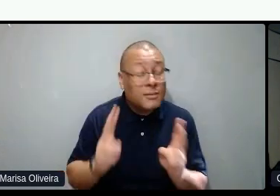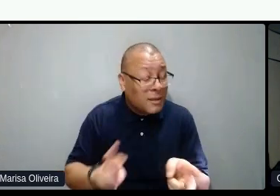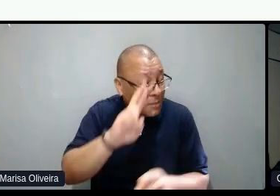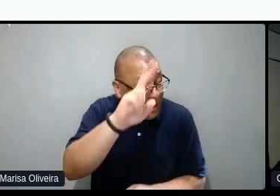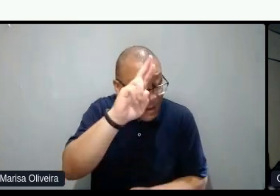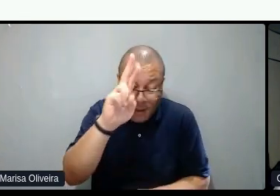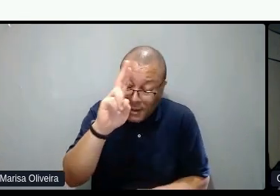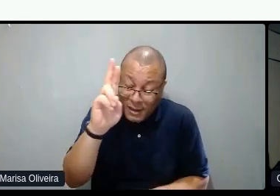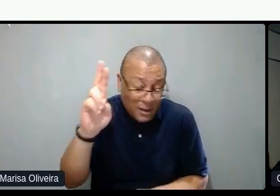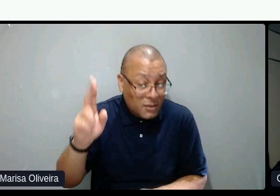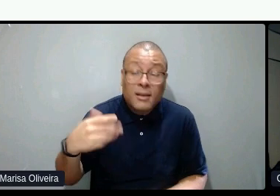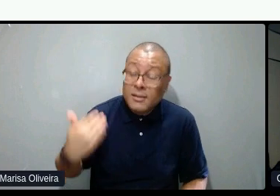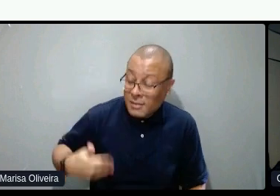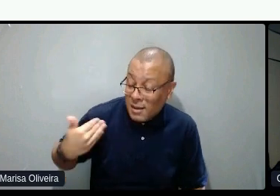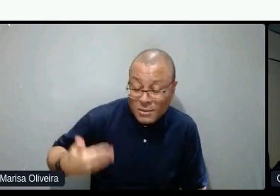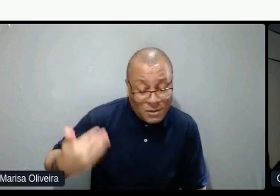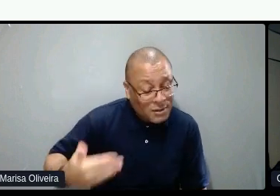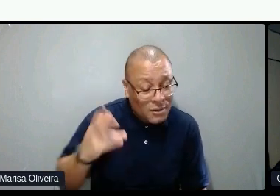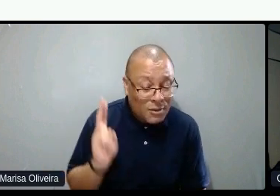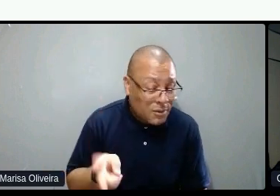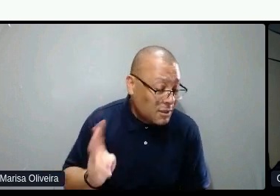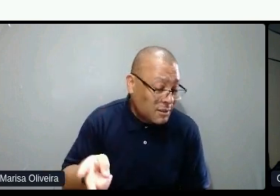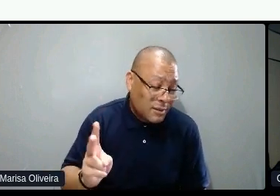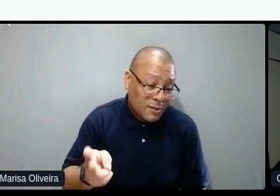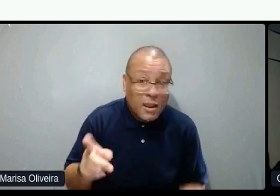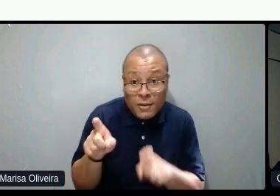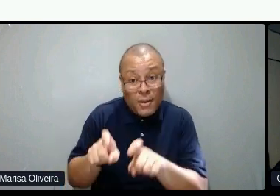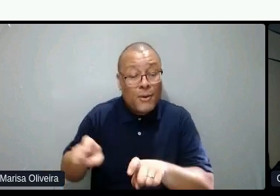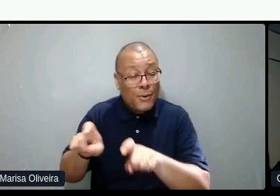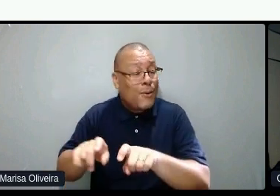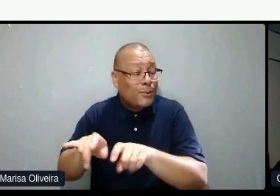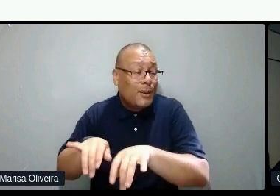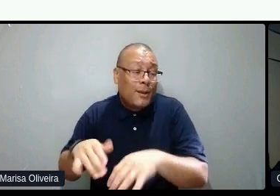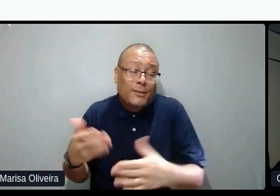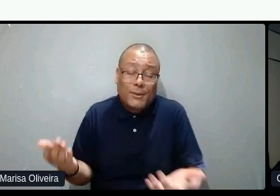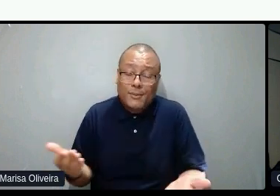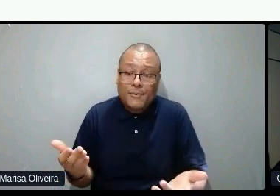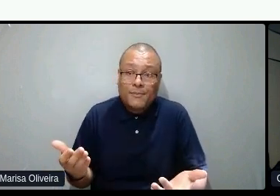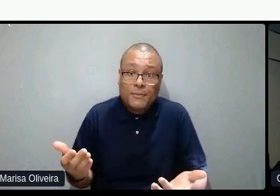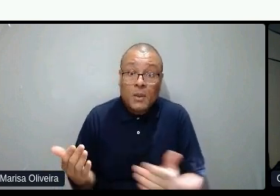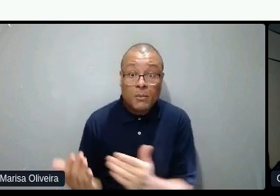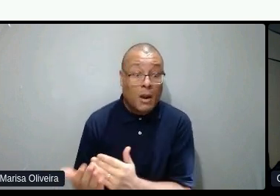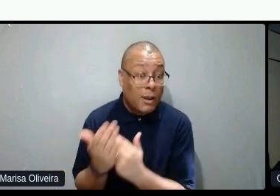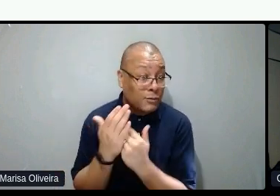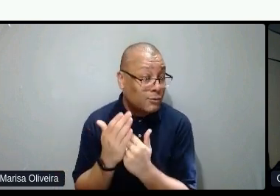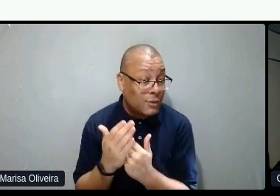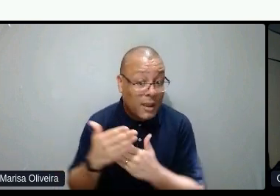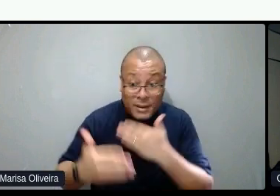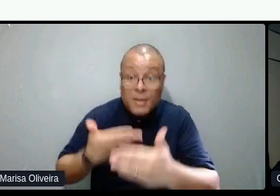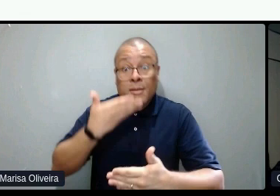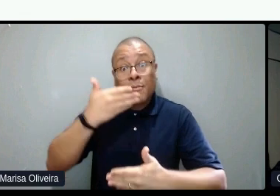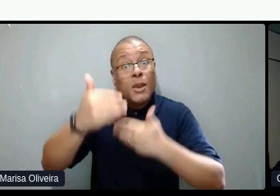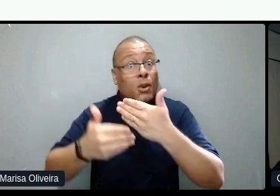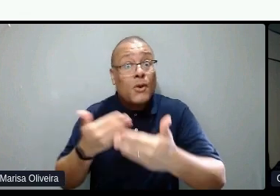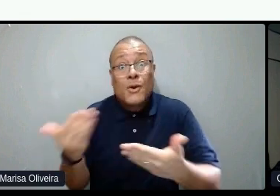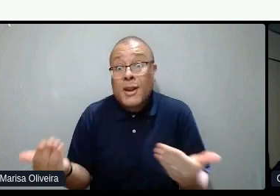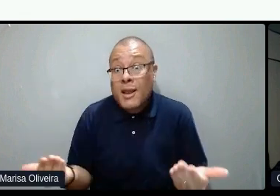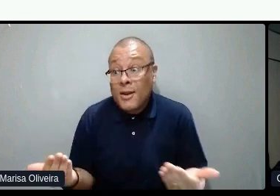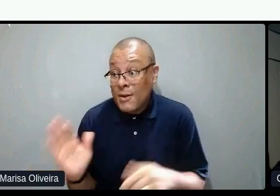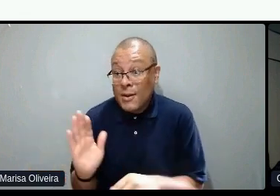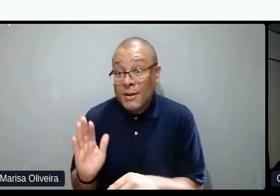mistakes. That's why we have backspace on the computer. But how can we